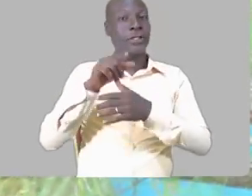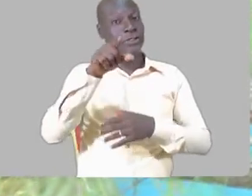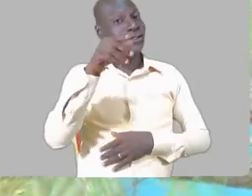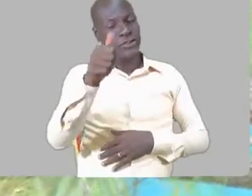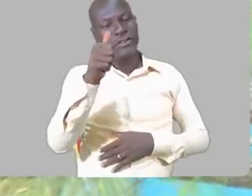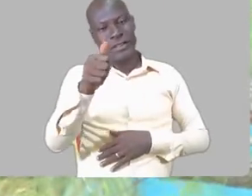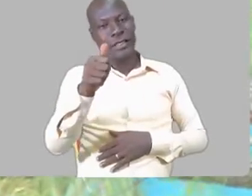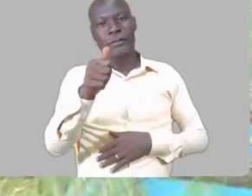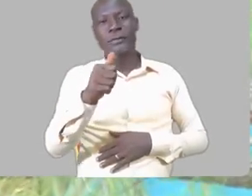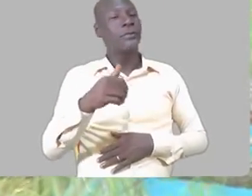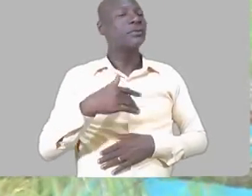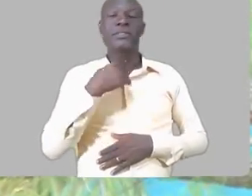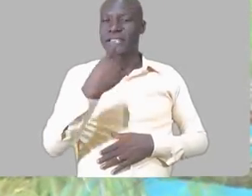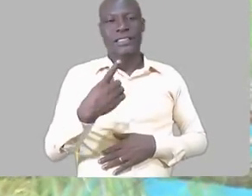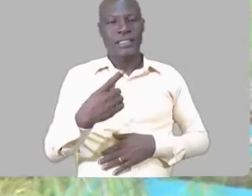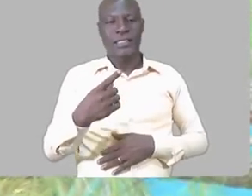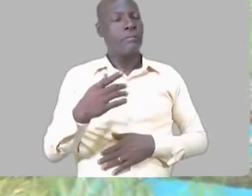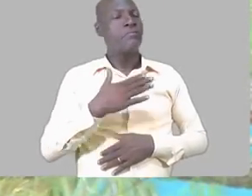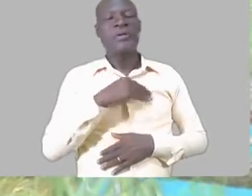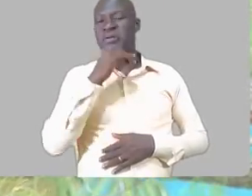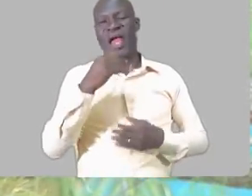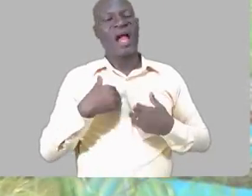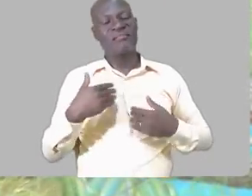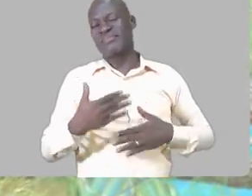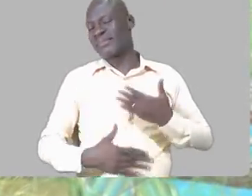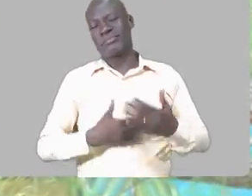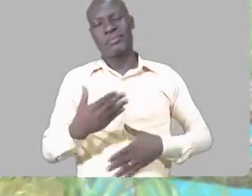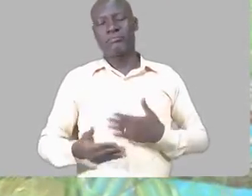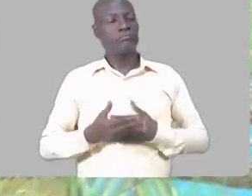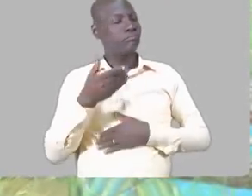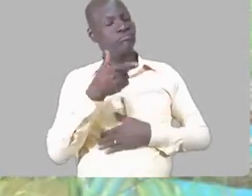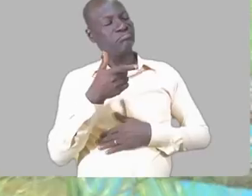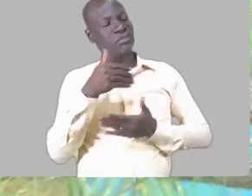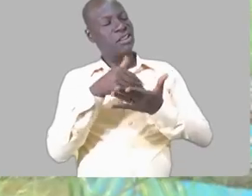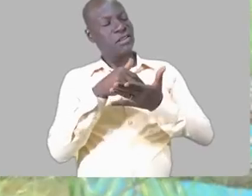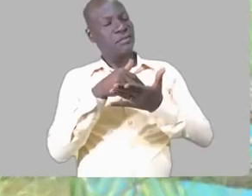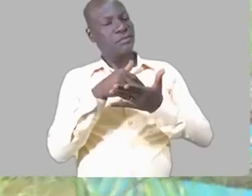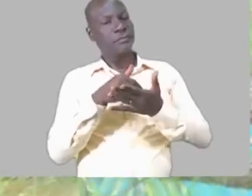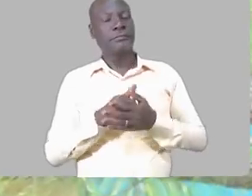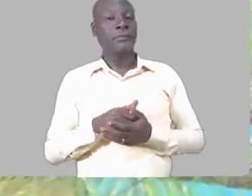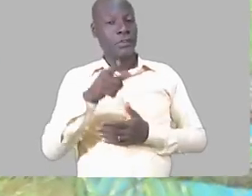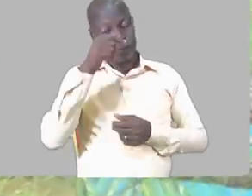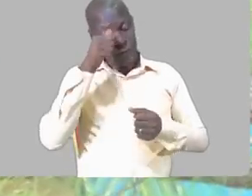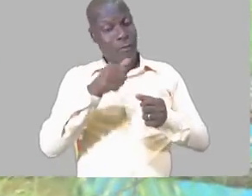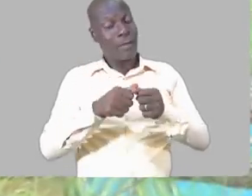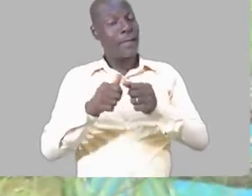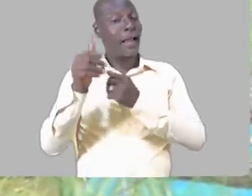wan kasa enna obeka se I have no pleasure in them any longer no wase kai